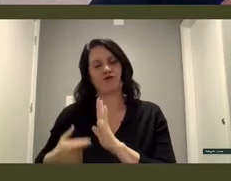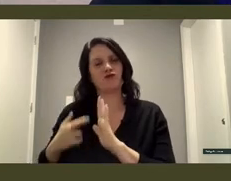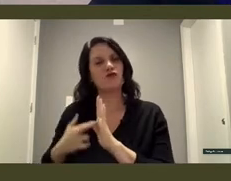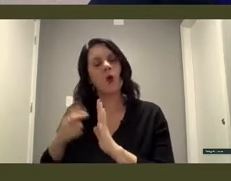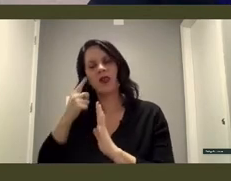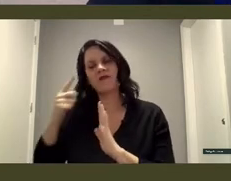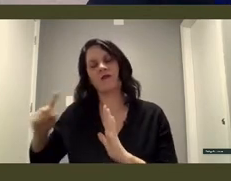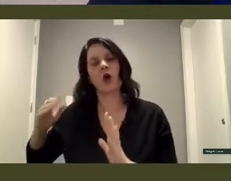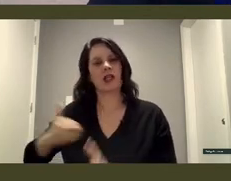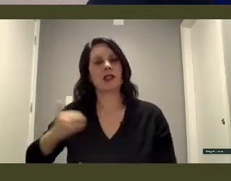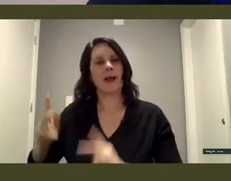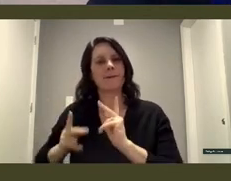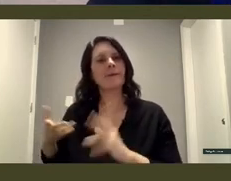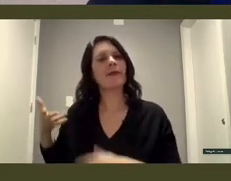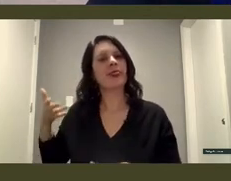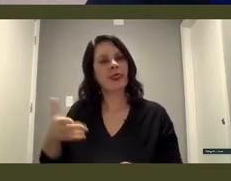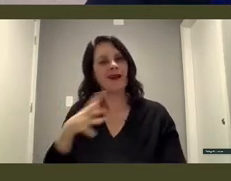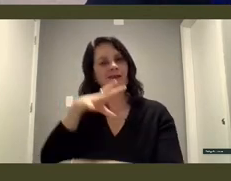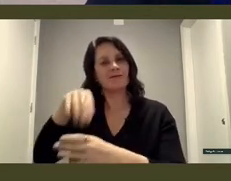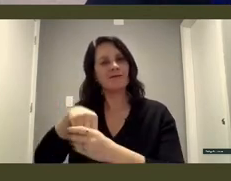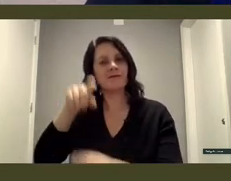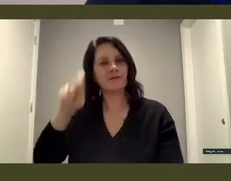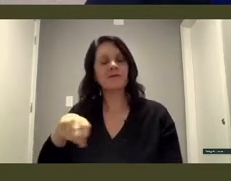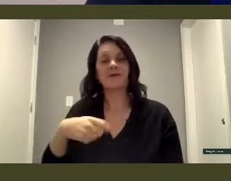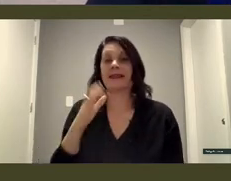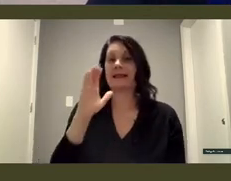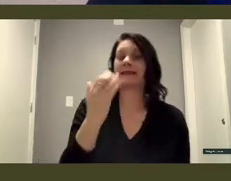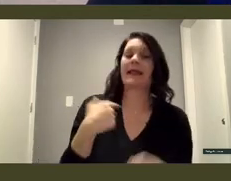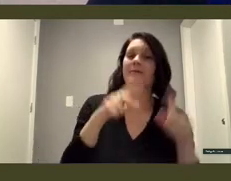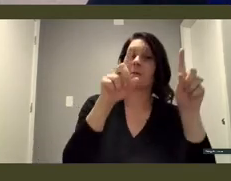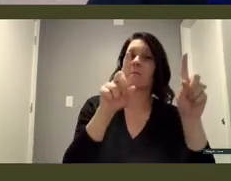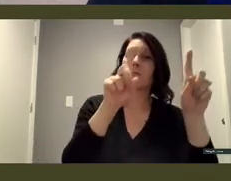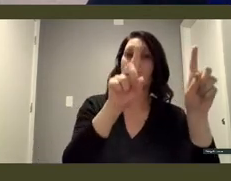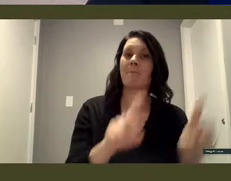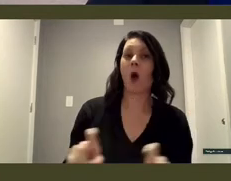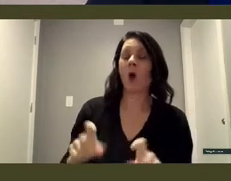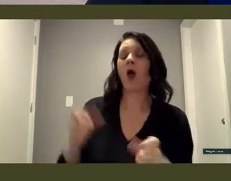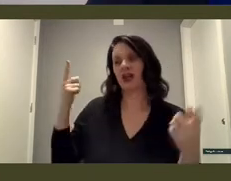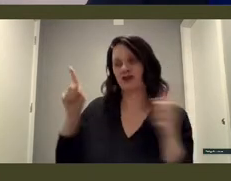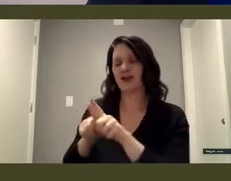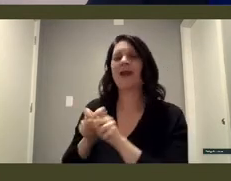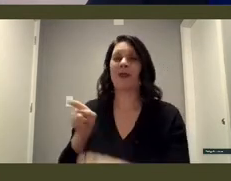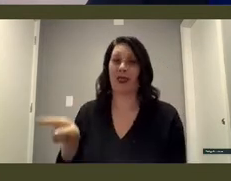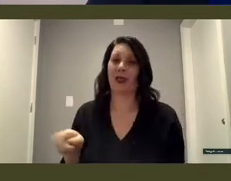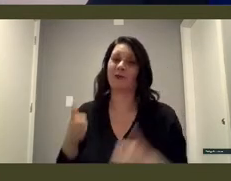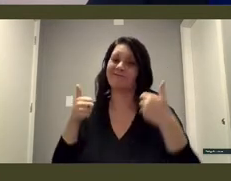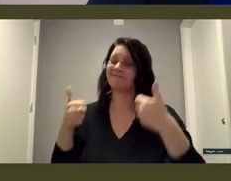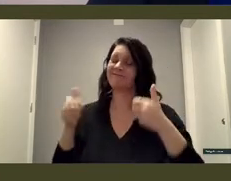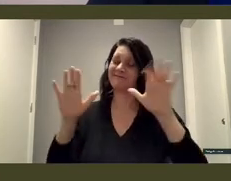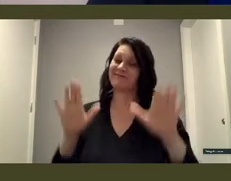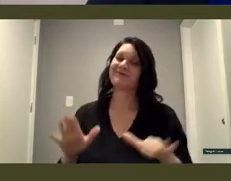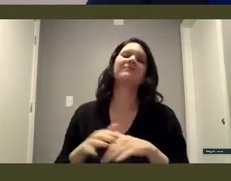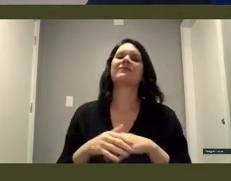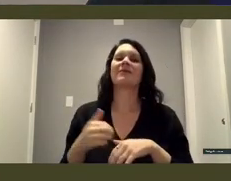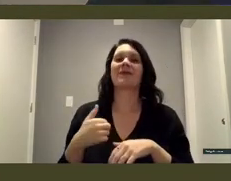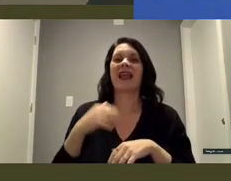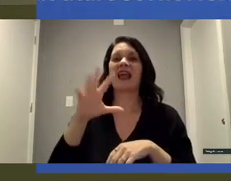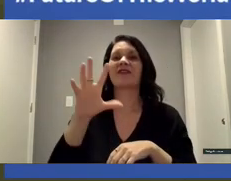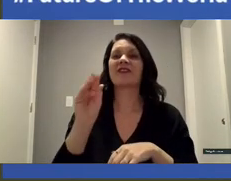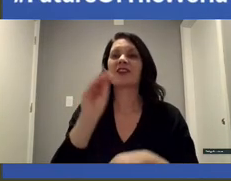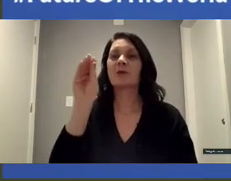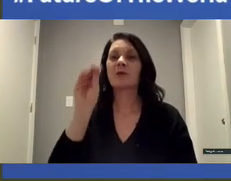the room. And it seems like our poll has actually agreed with you, which is good. We've got 50% saying,